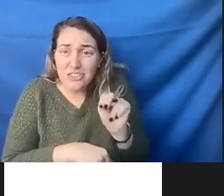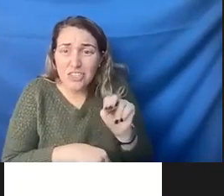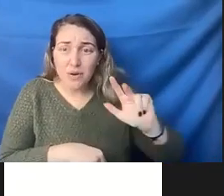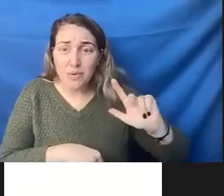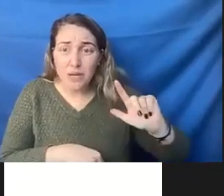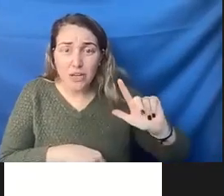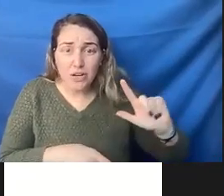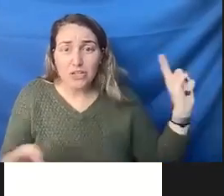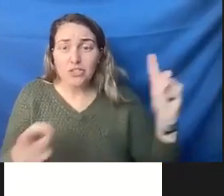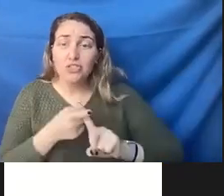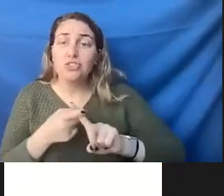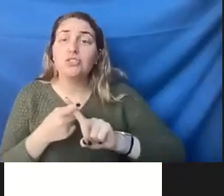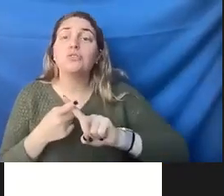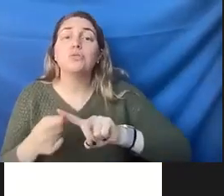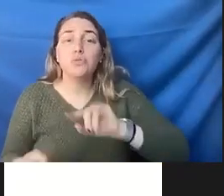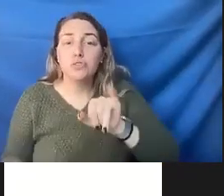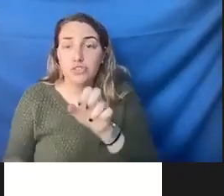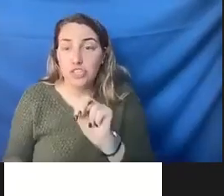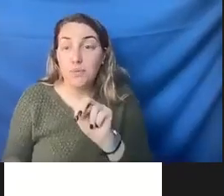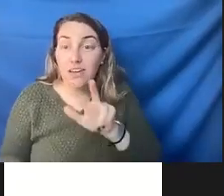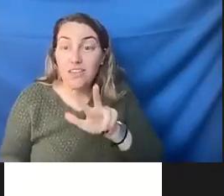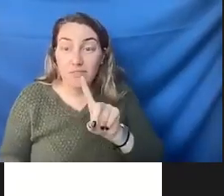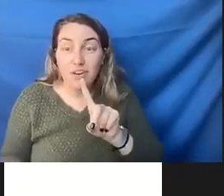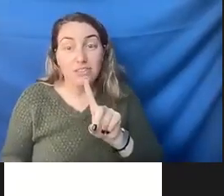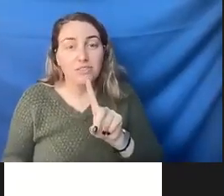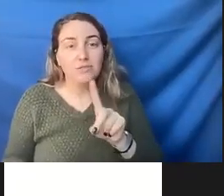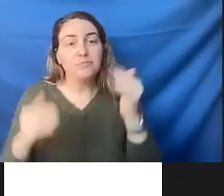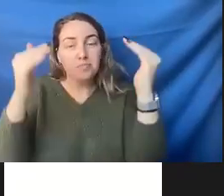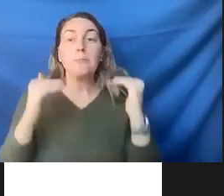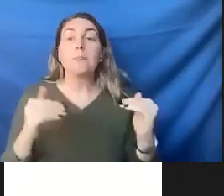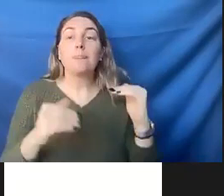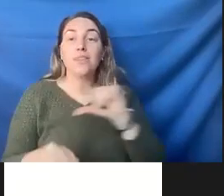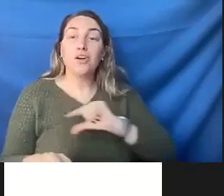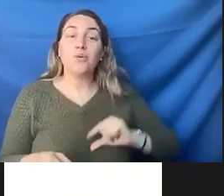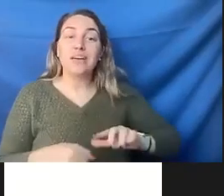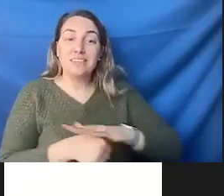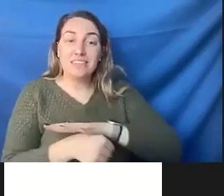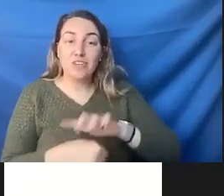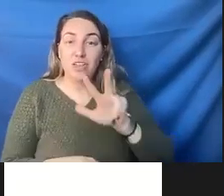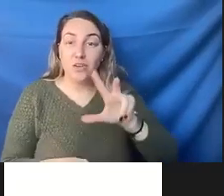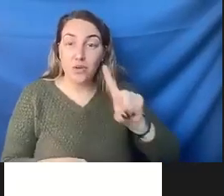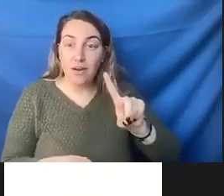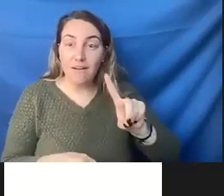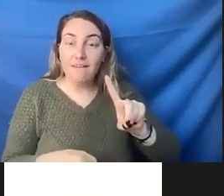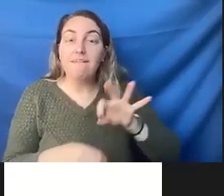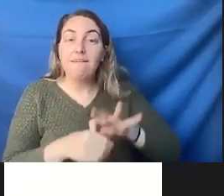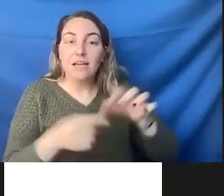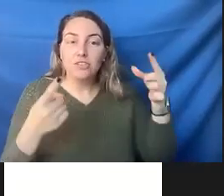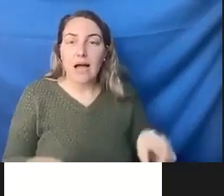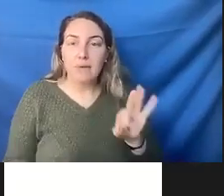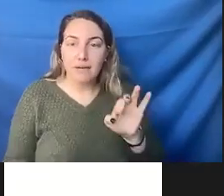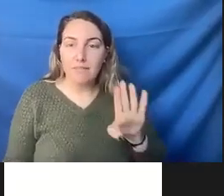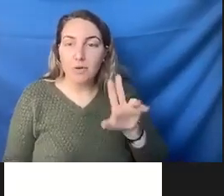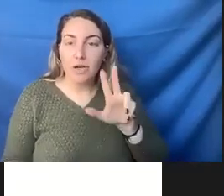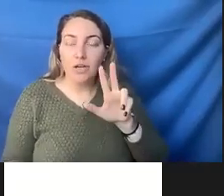Sunday, January 31st. In Queens District 31, the election is taking place on February 23rd, with